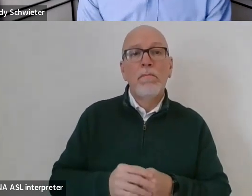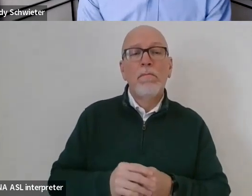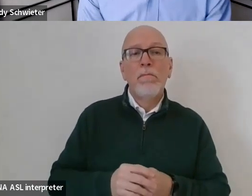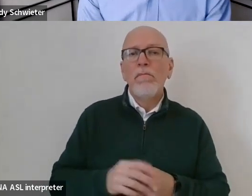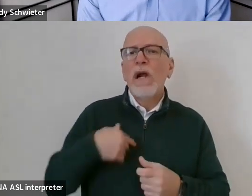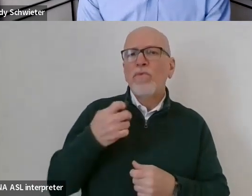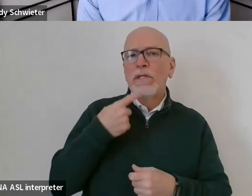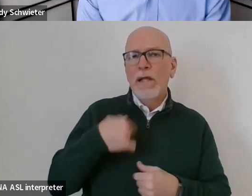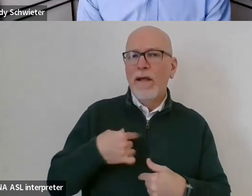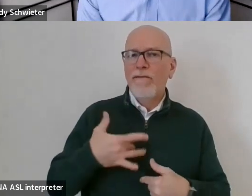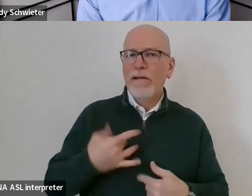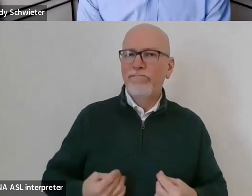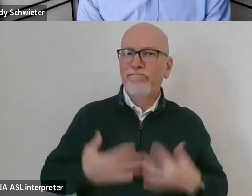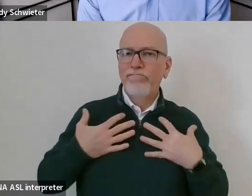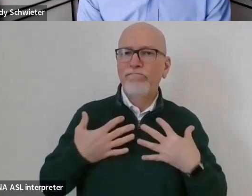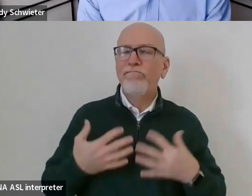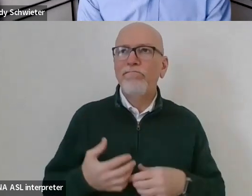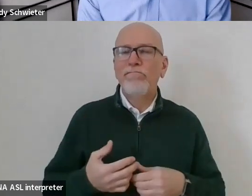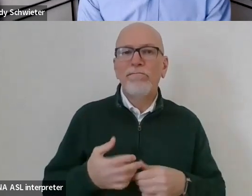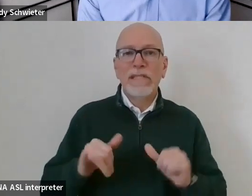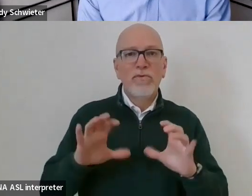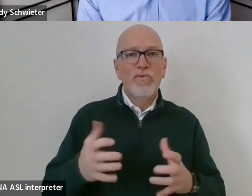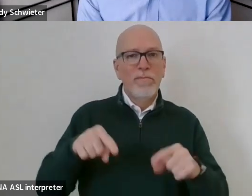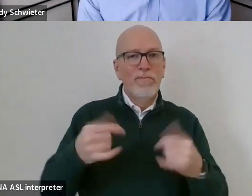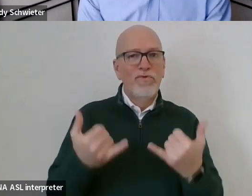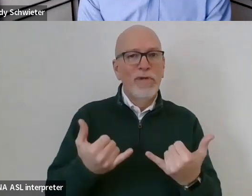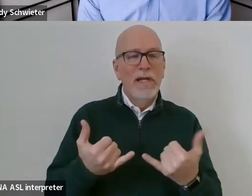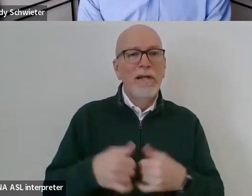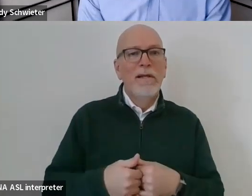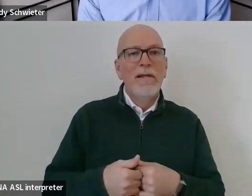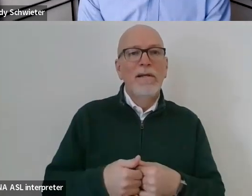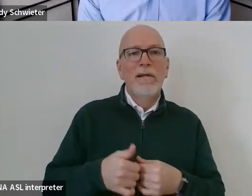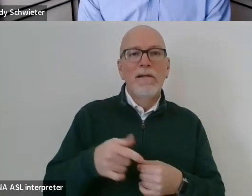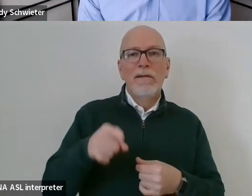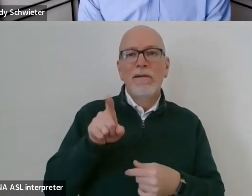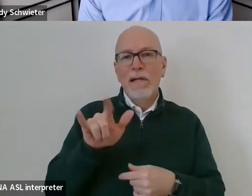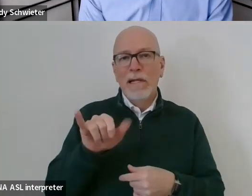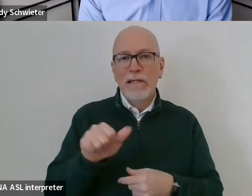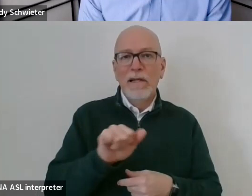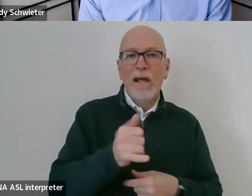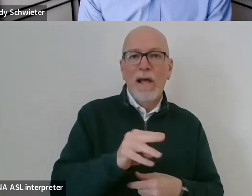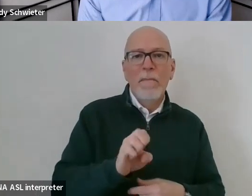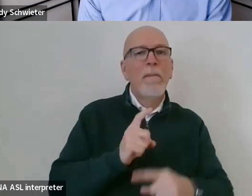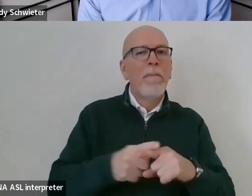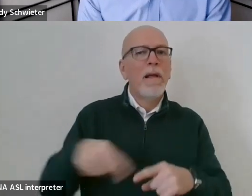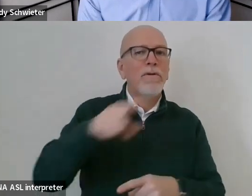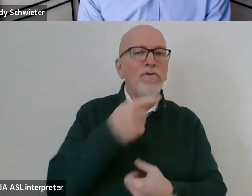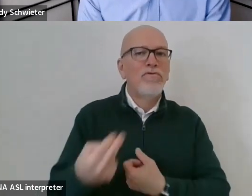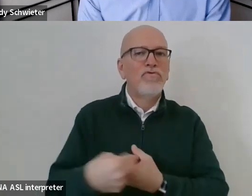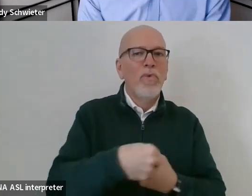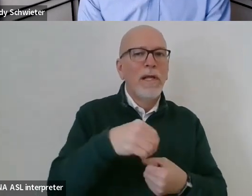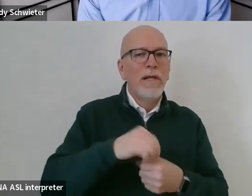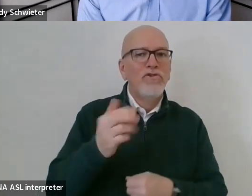I just want to say that I'm inspired that the group here today, both you, Lisa, and Jaime, as well as those joining us in the chat